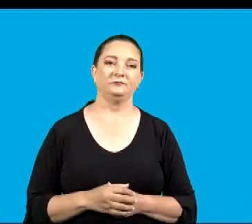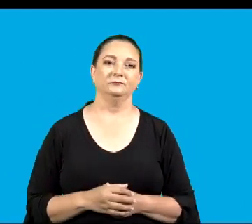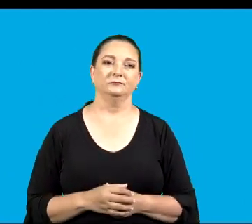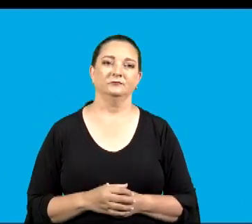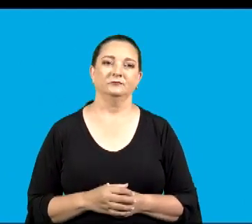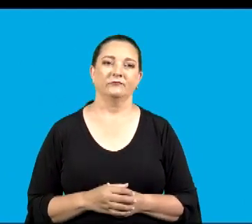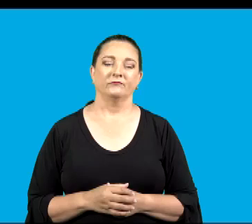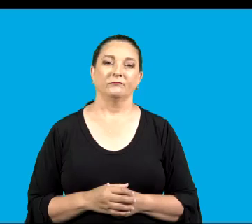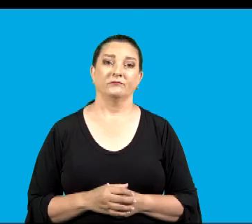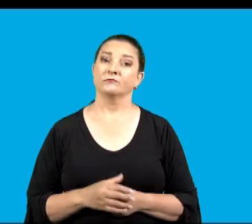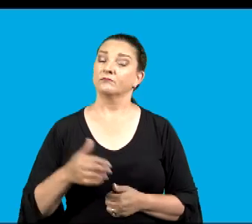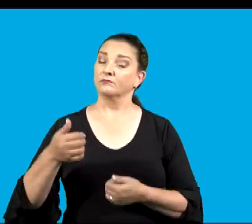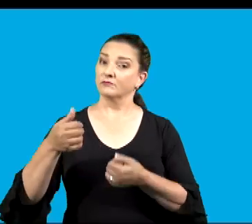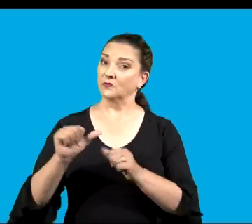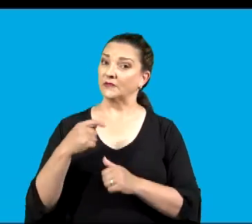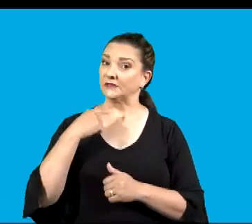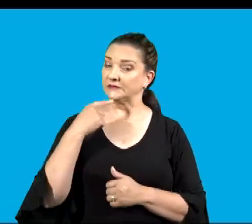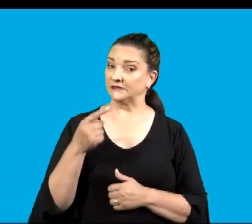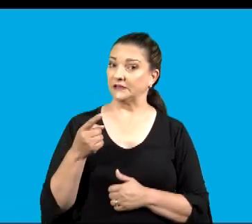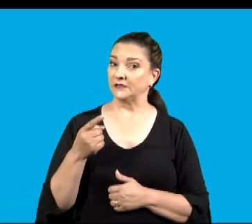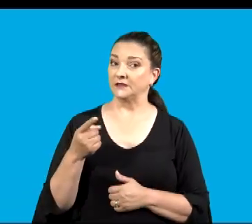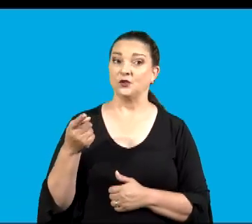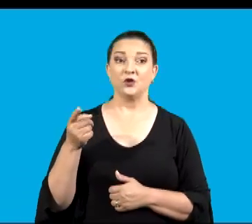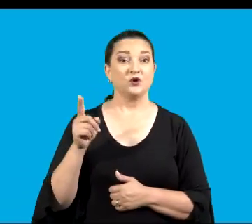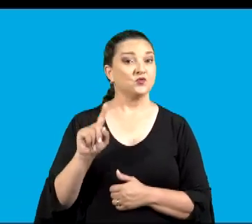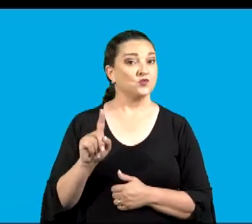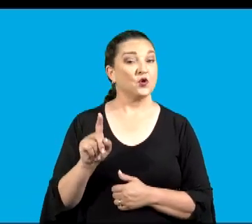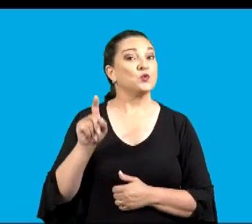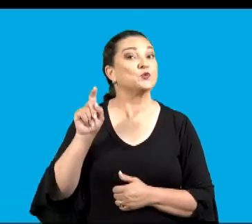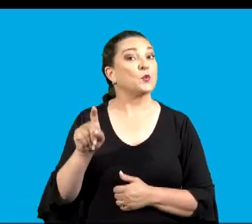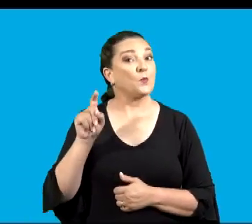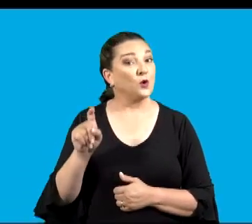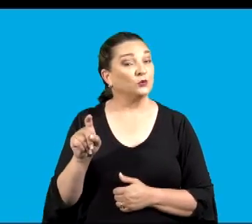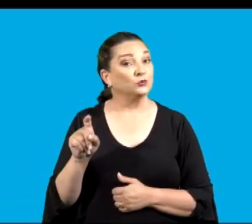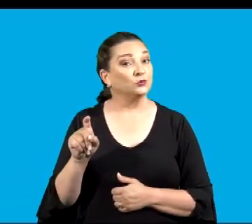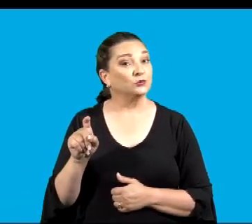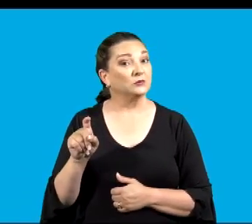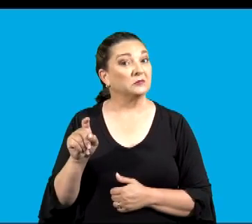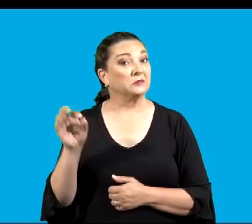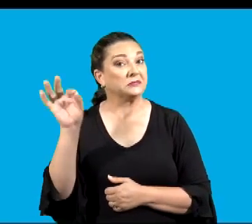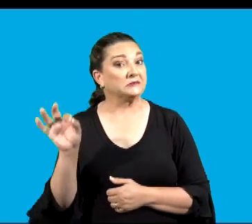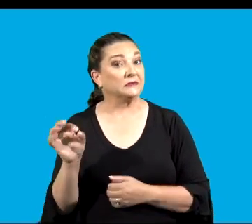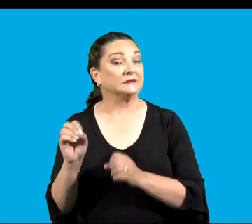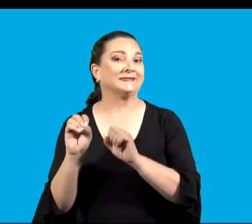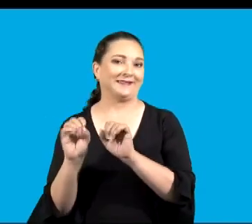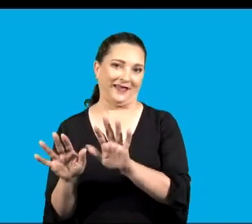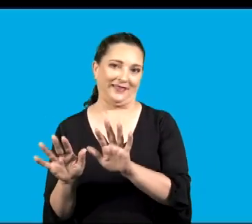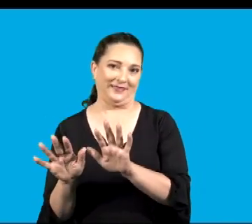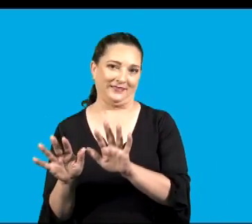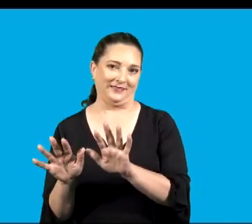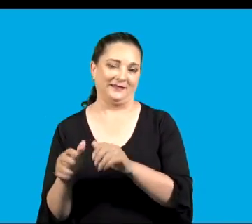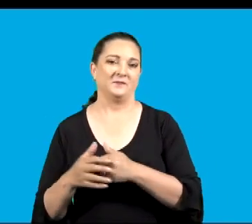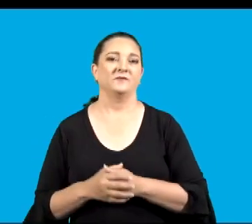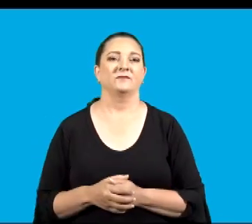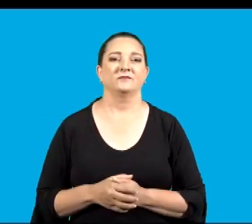So we are then told that the trade discount was supposed to be